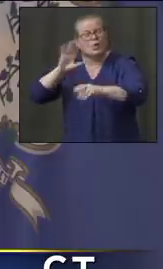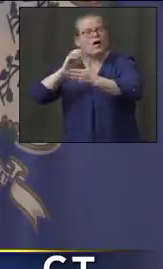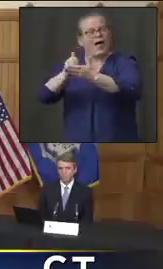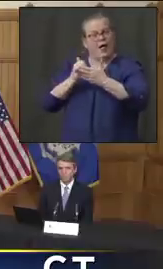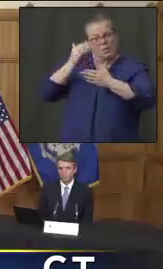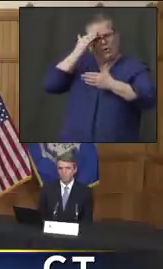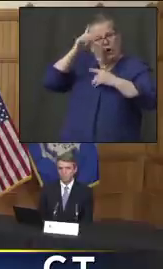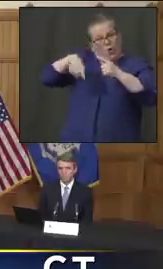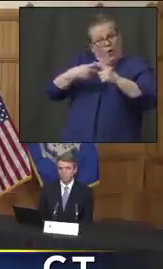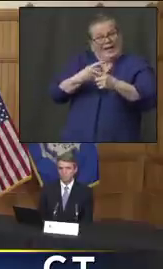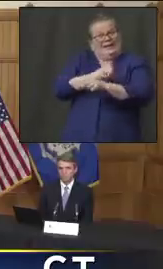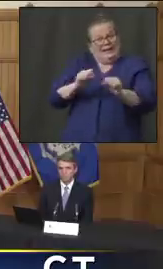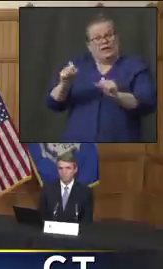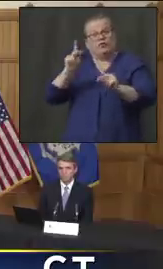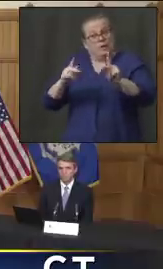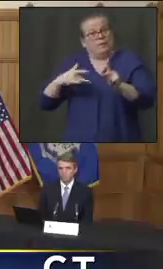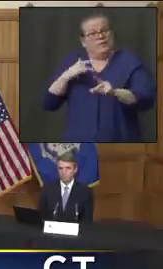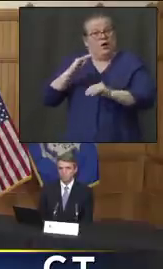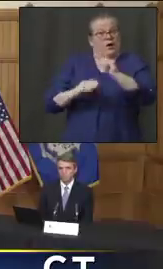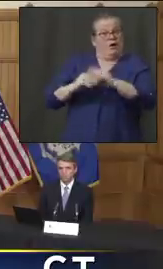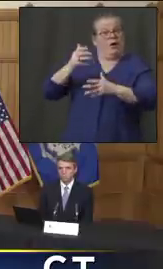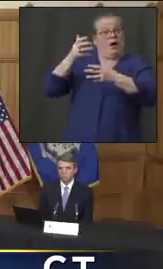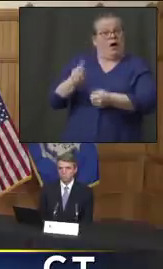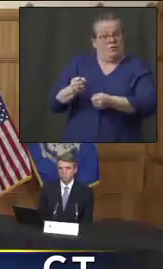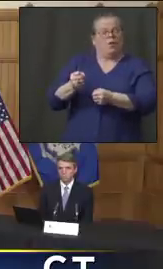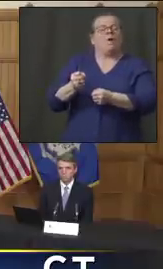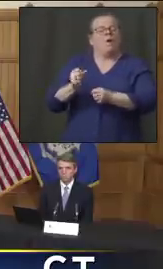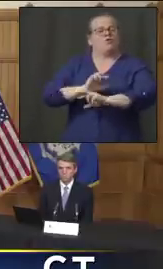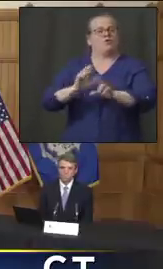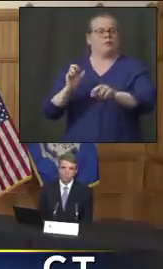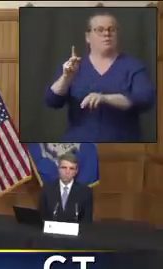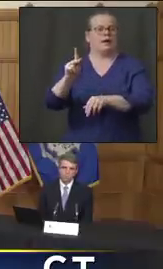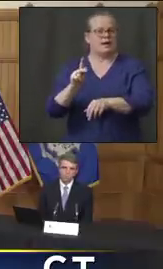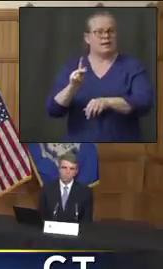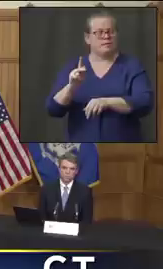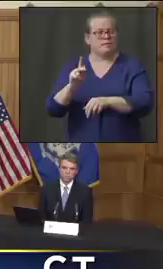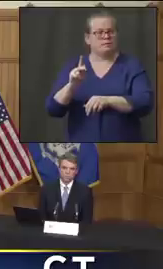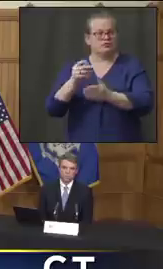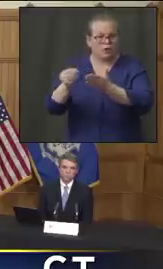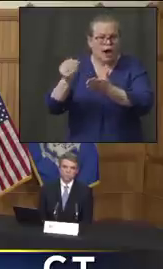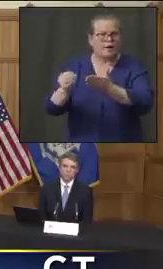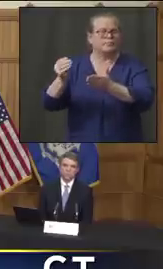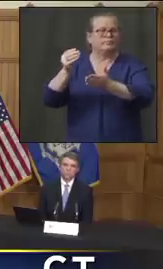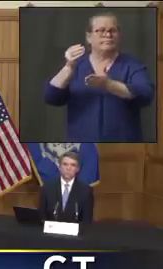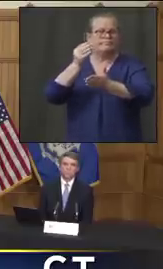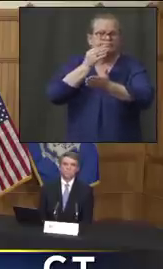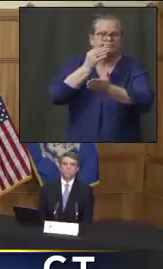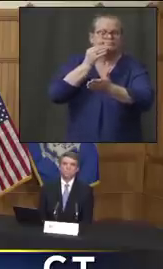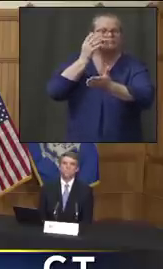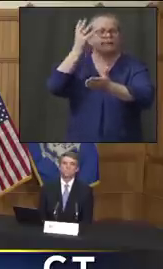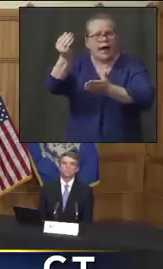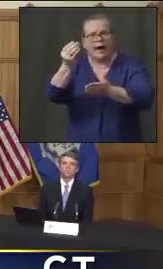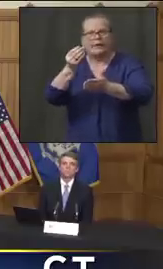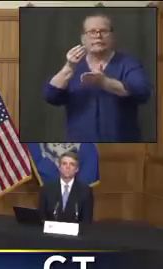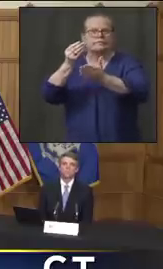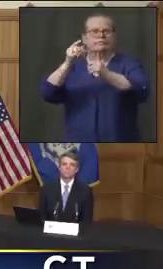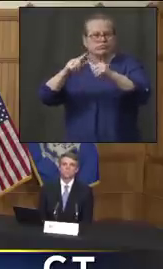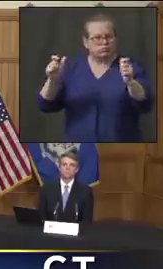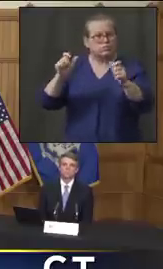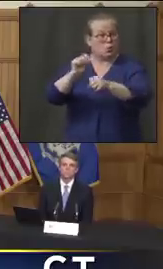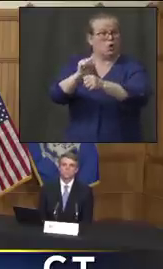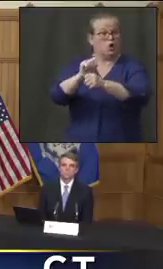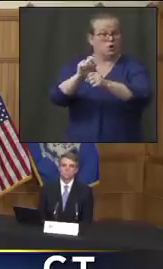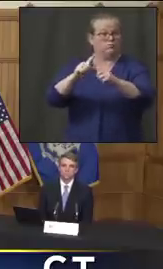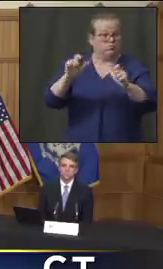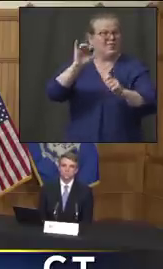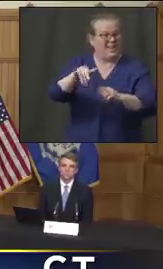And is the advisory group going, this is, I guess, more of a slideshow. Is the advisory group going